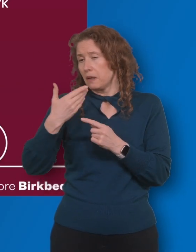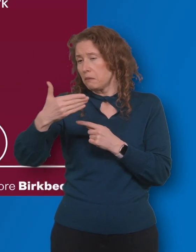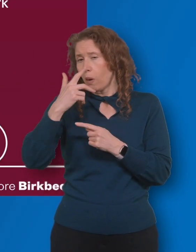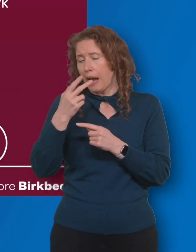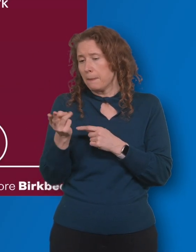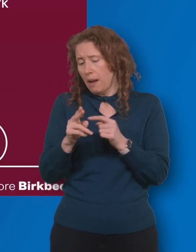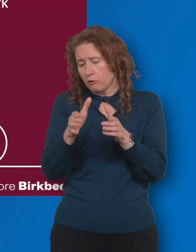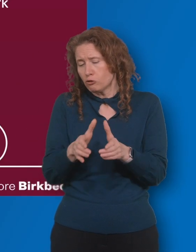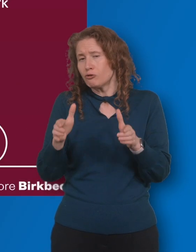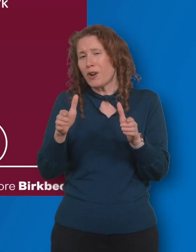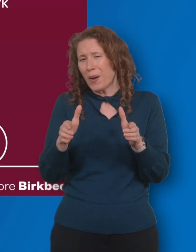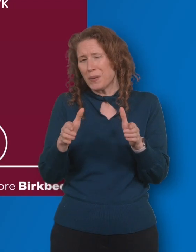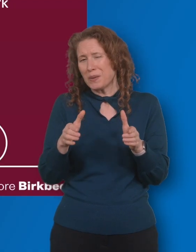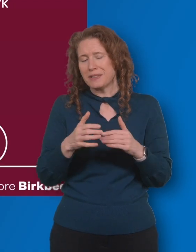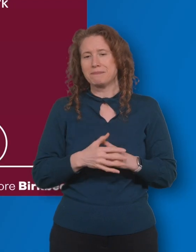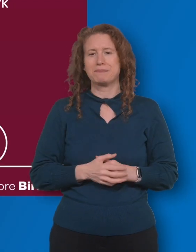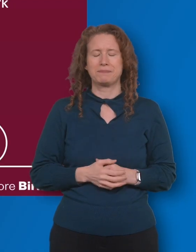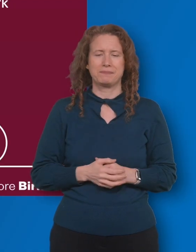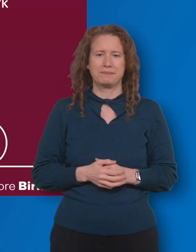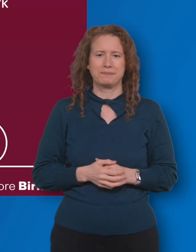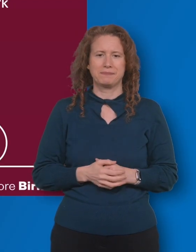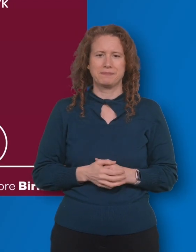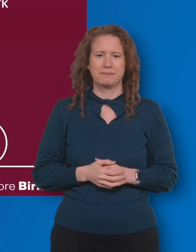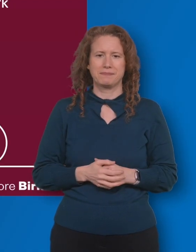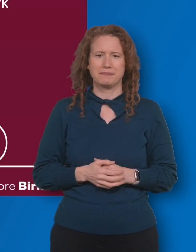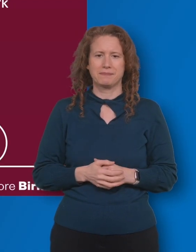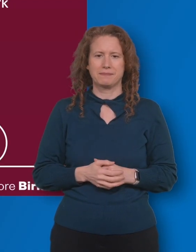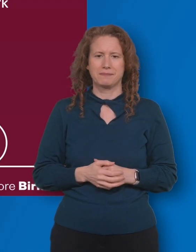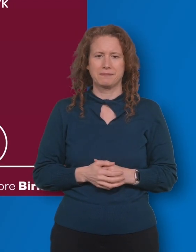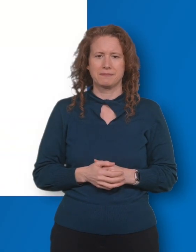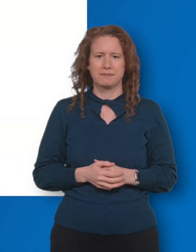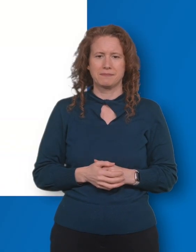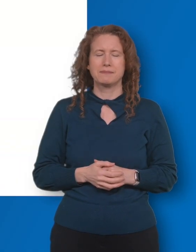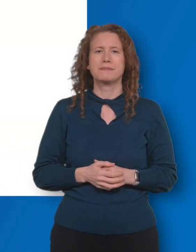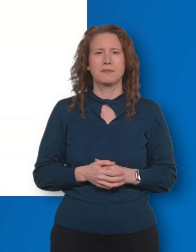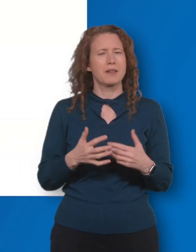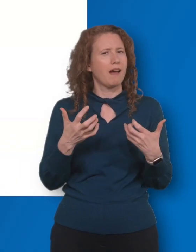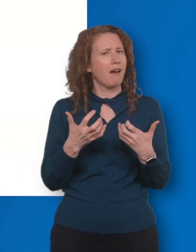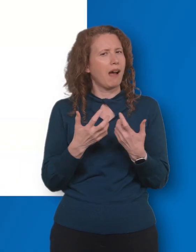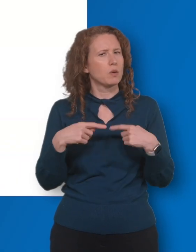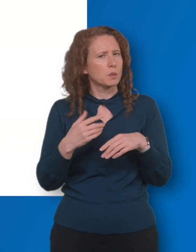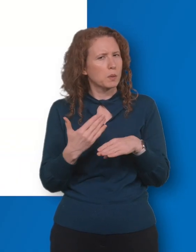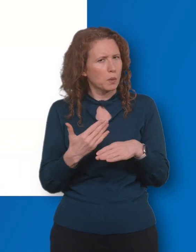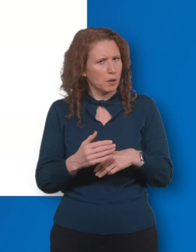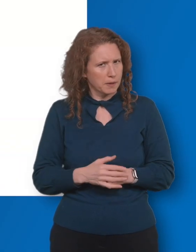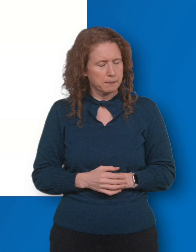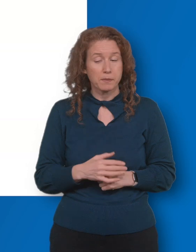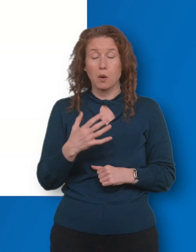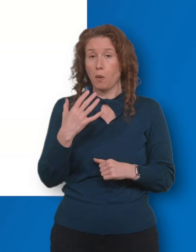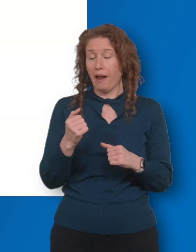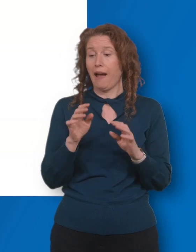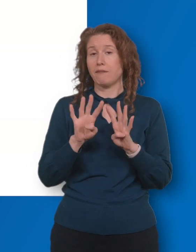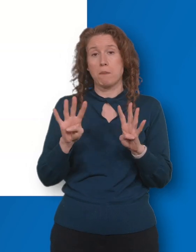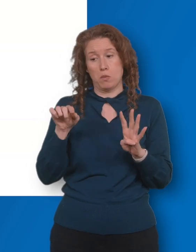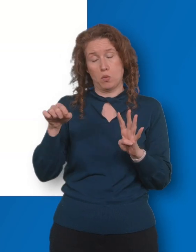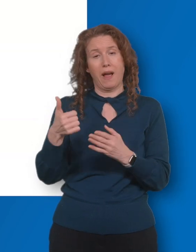again in the immediate future. So how we work, we've got an advisory board.